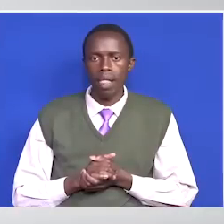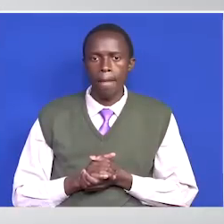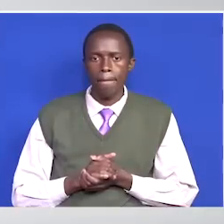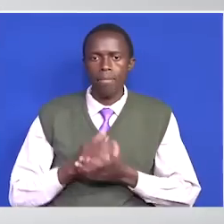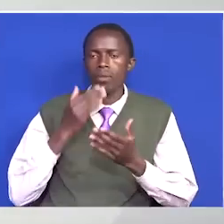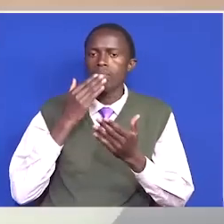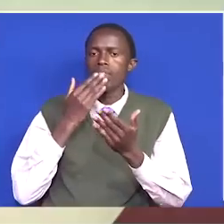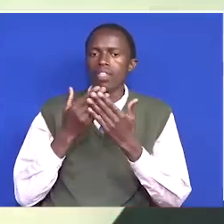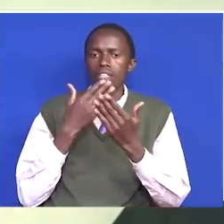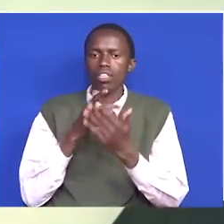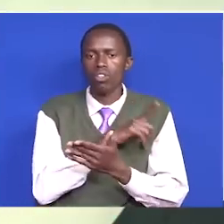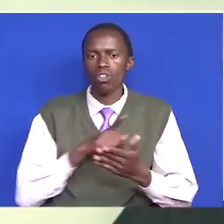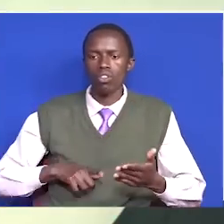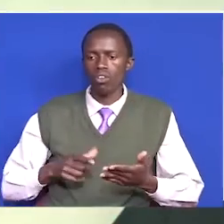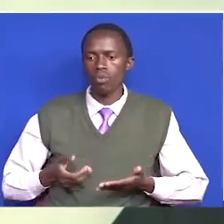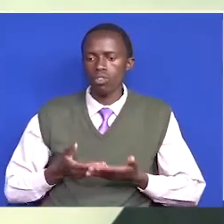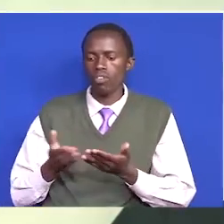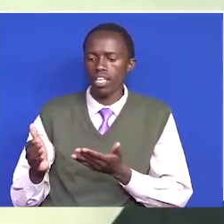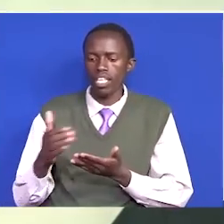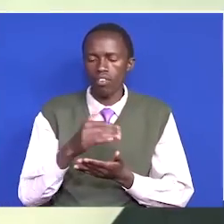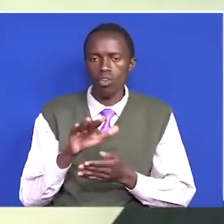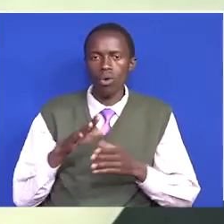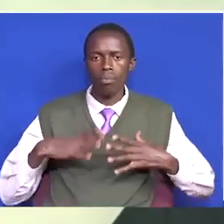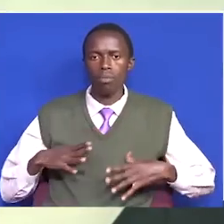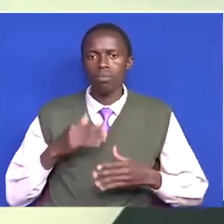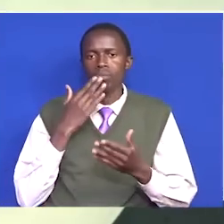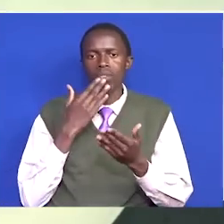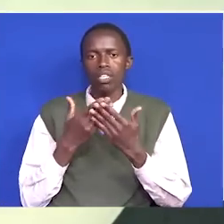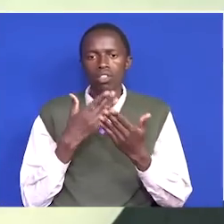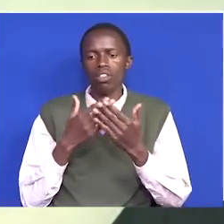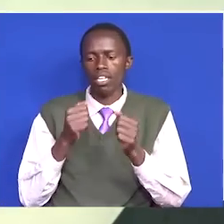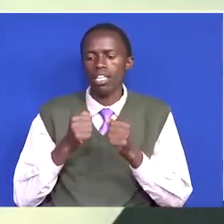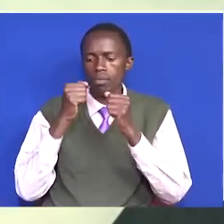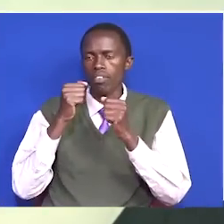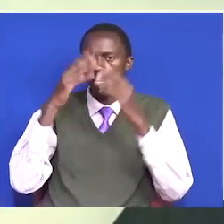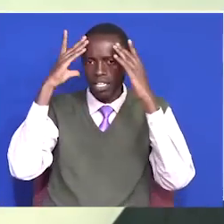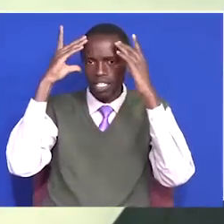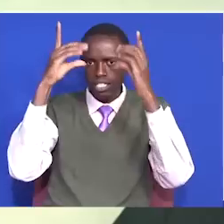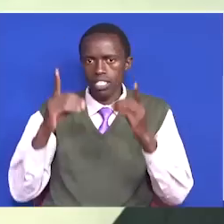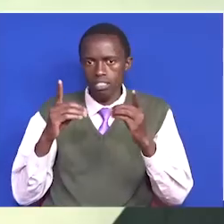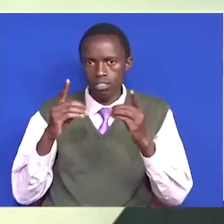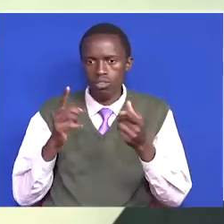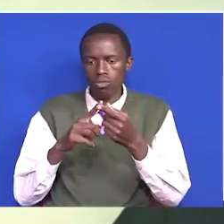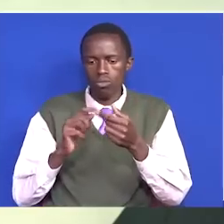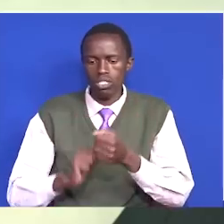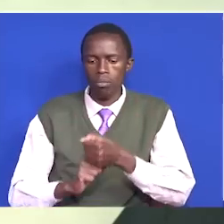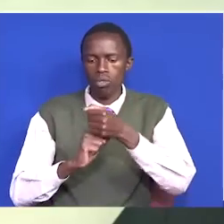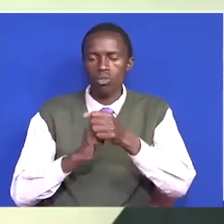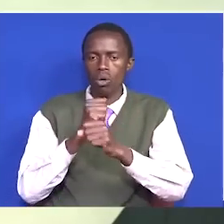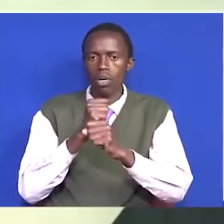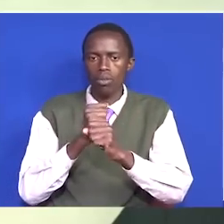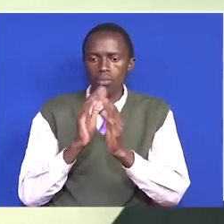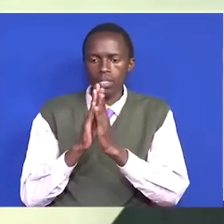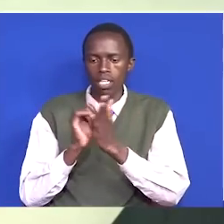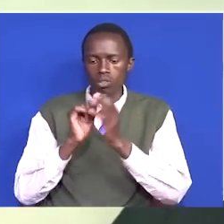We thank you, Lord, because of the giving of your people. Thank you because of them that have, mighty Father, decided to stand, mighty Father, with your work. We pray that you